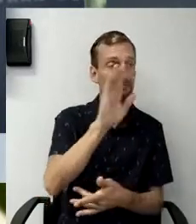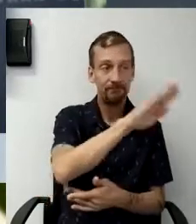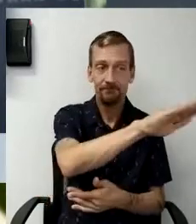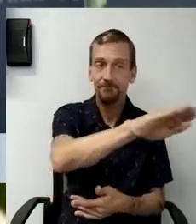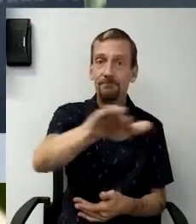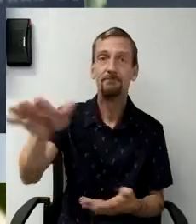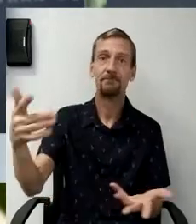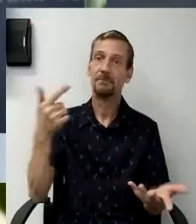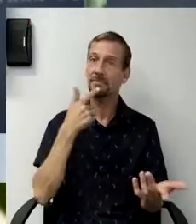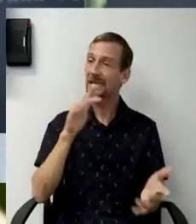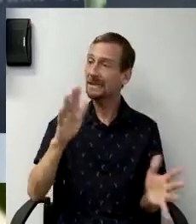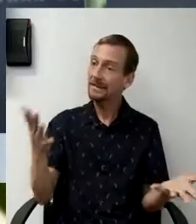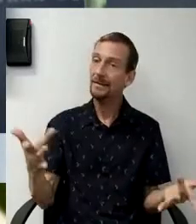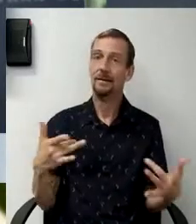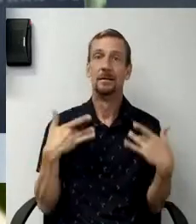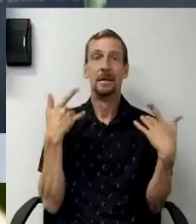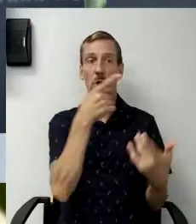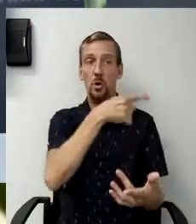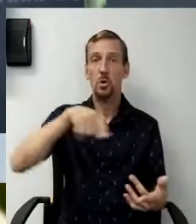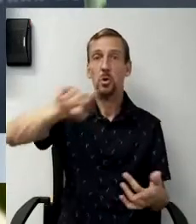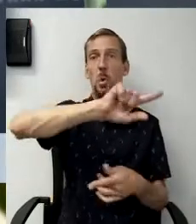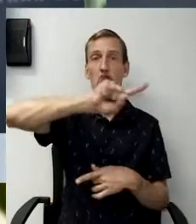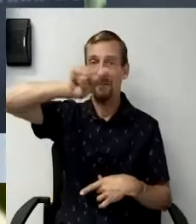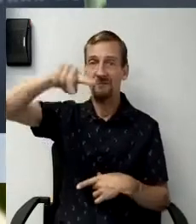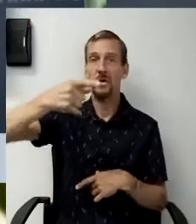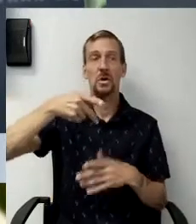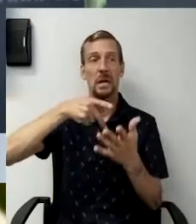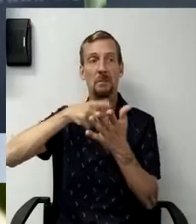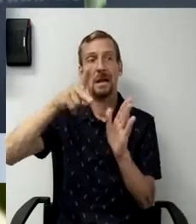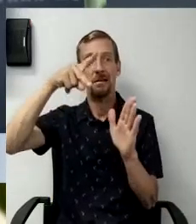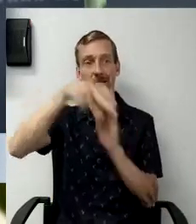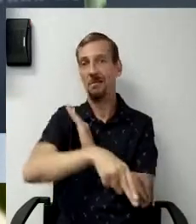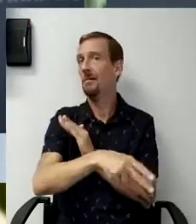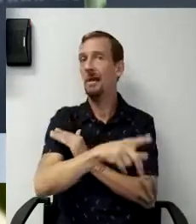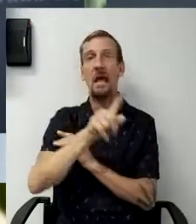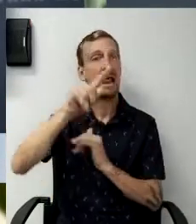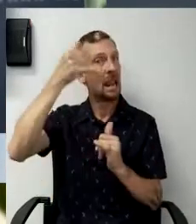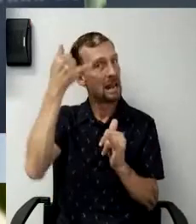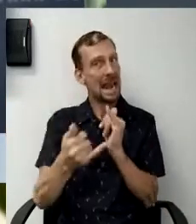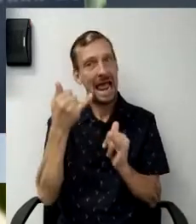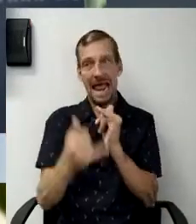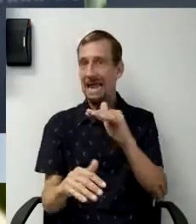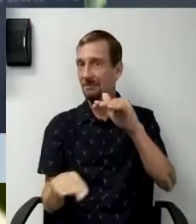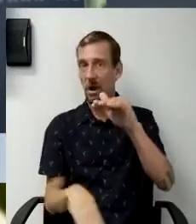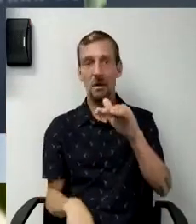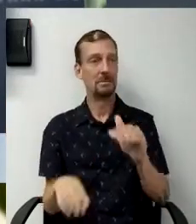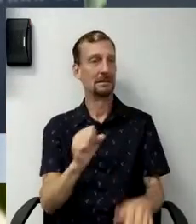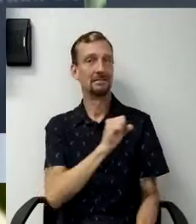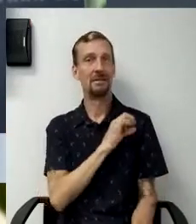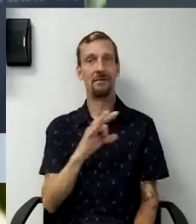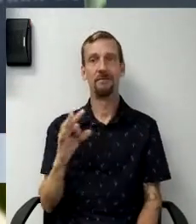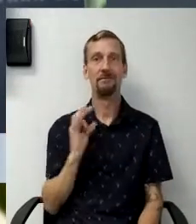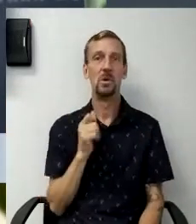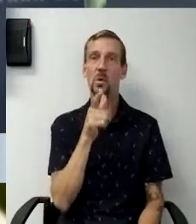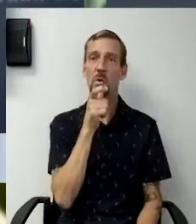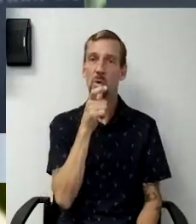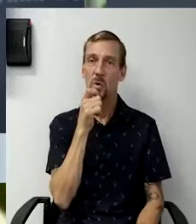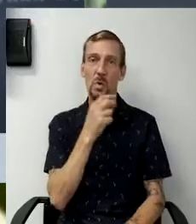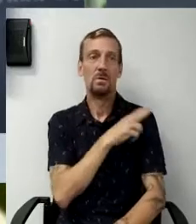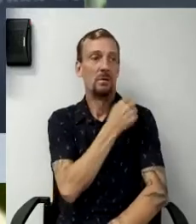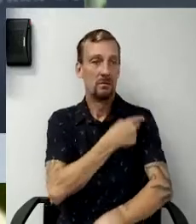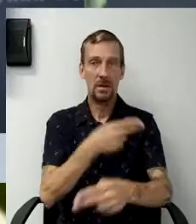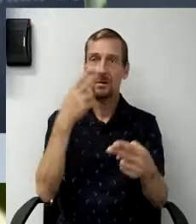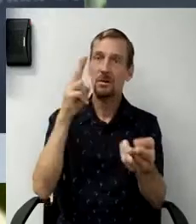would first ask them to take a pay cut. The last people I would go to are staff. Those that are on the front line, those that,